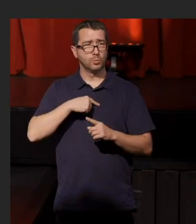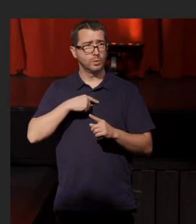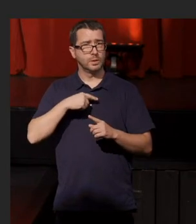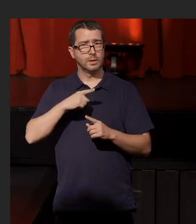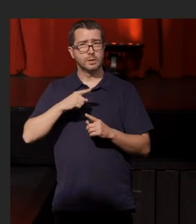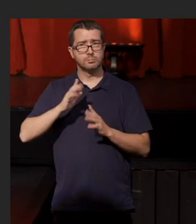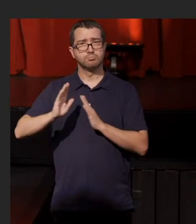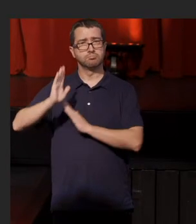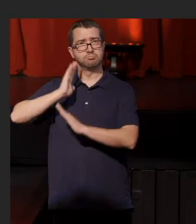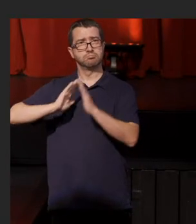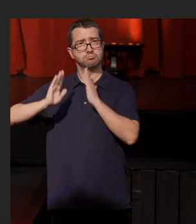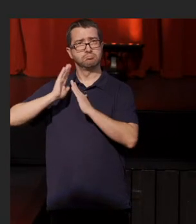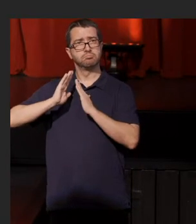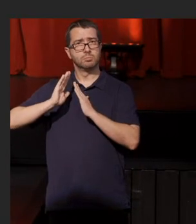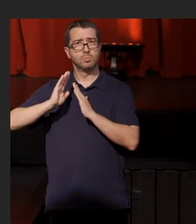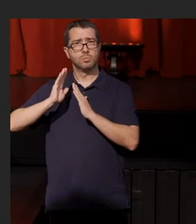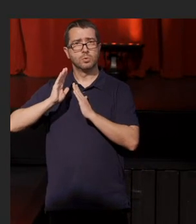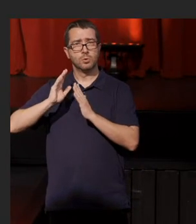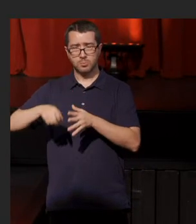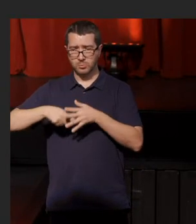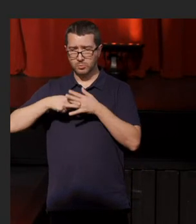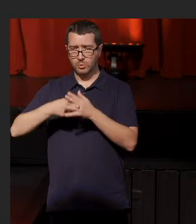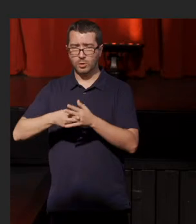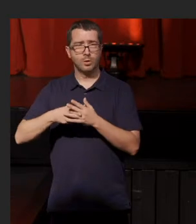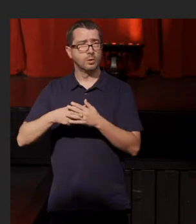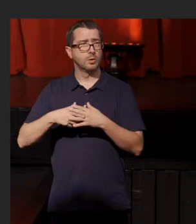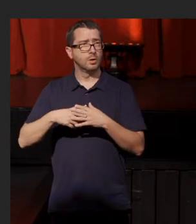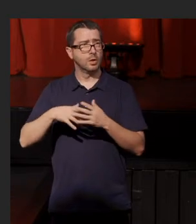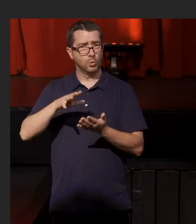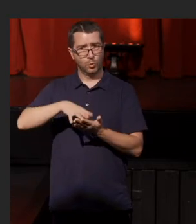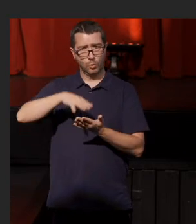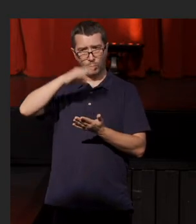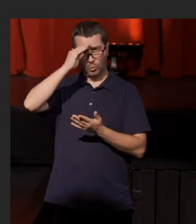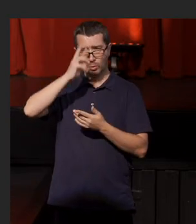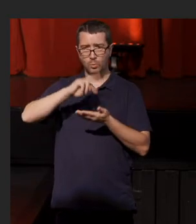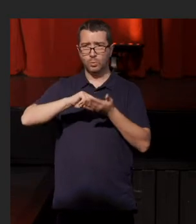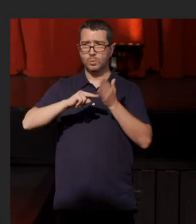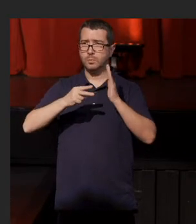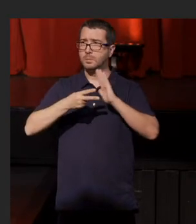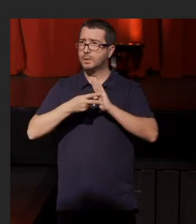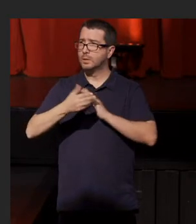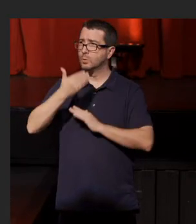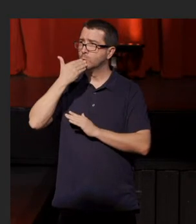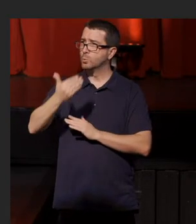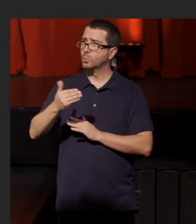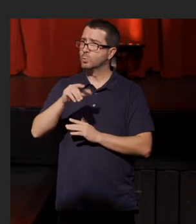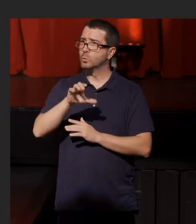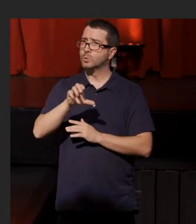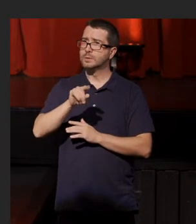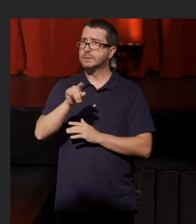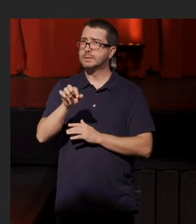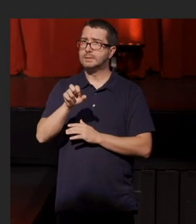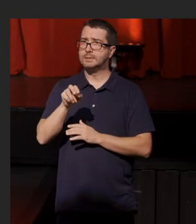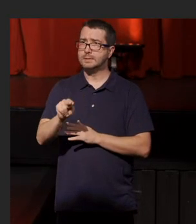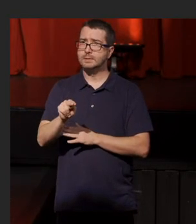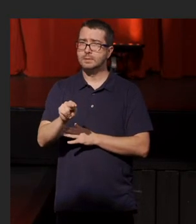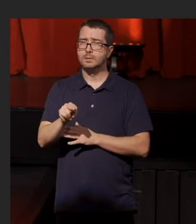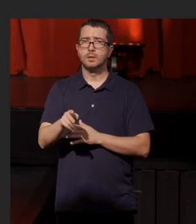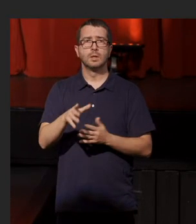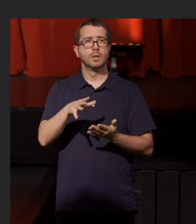began, learning about what it meant to be a good citizen and learning about what it meant